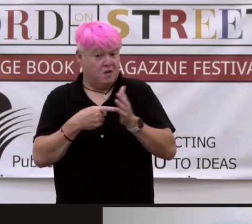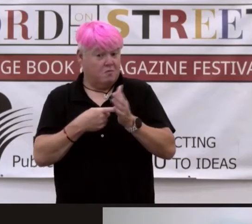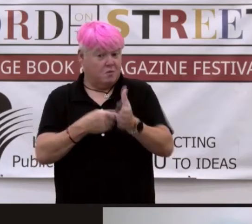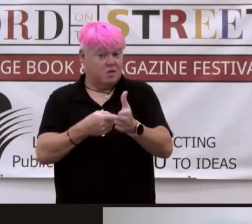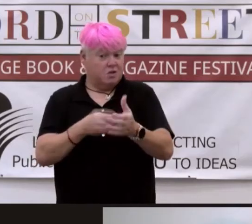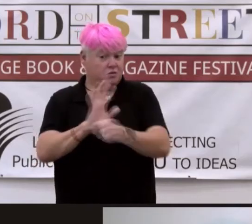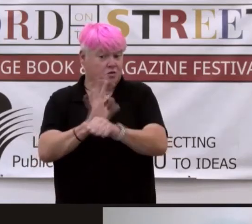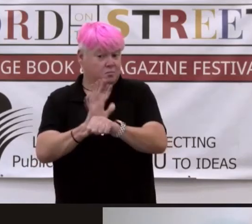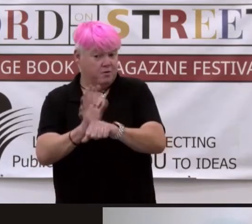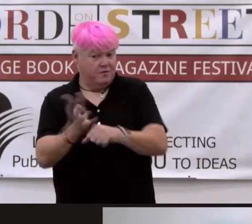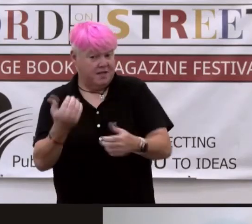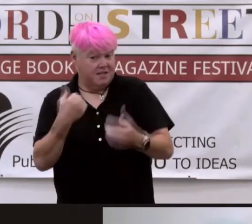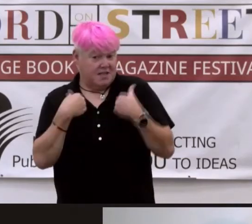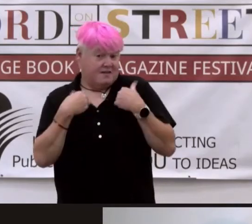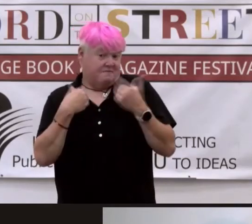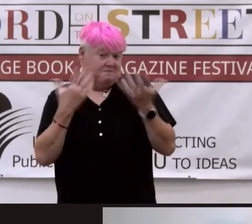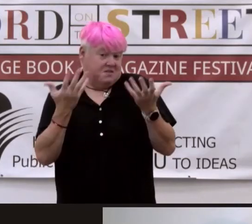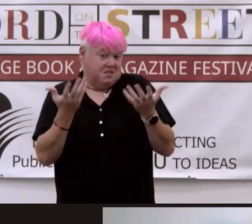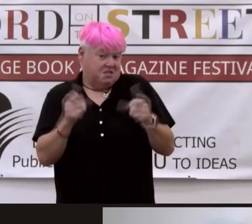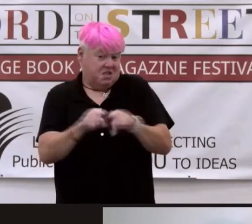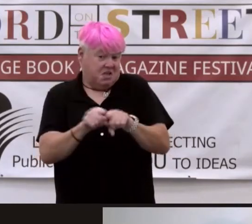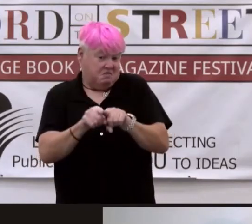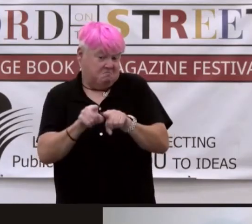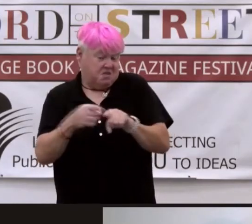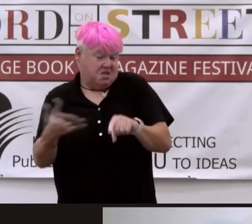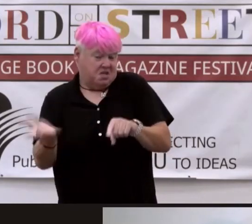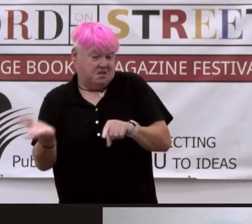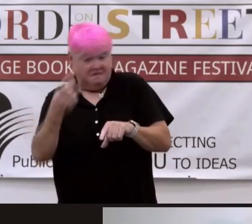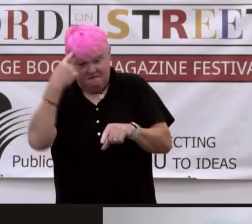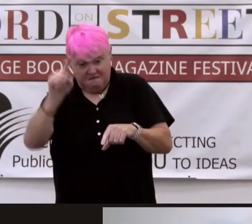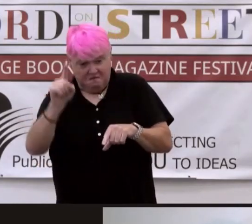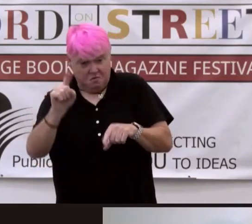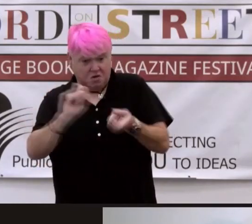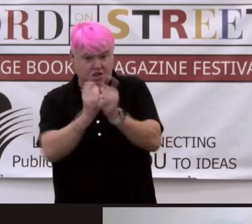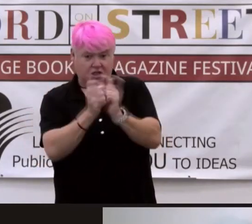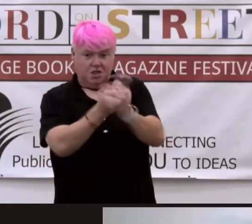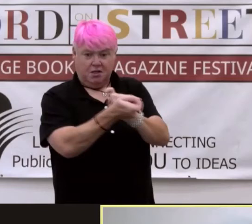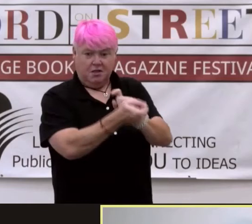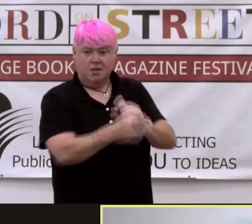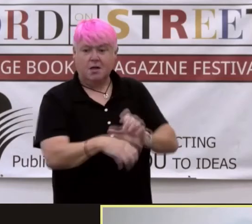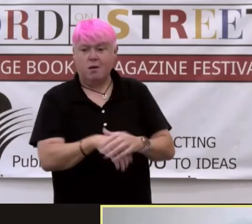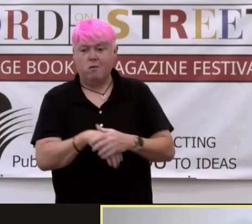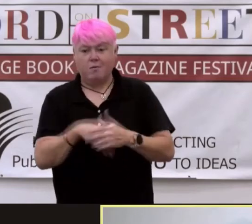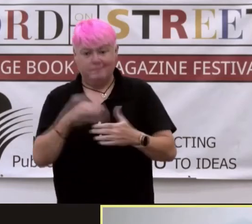would want to see for an adaptation? Oh man. You know,